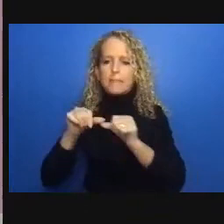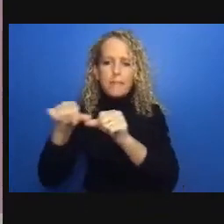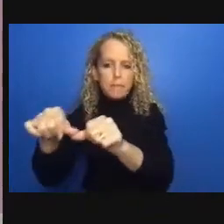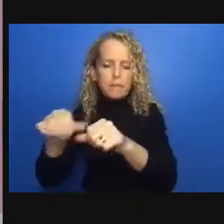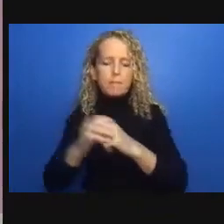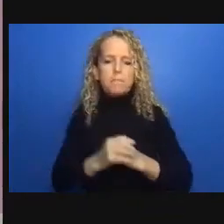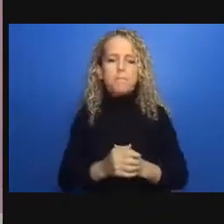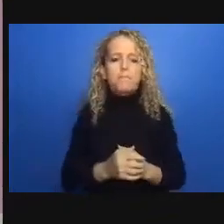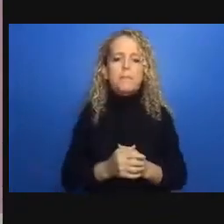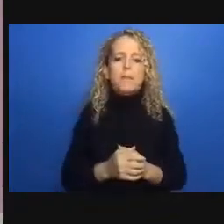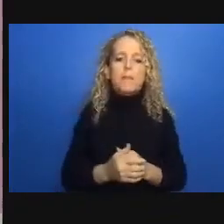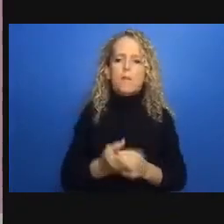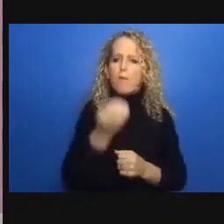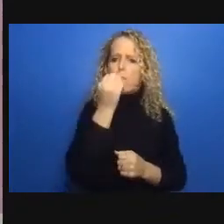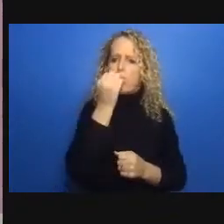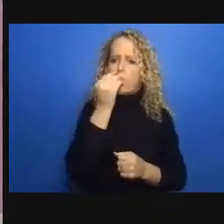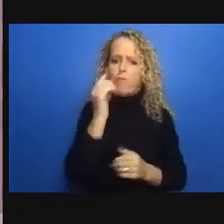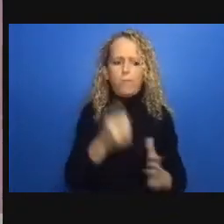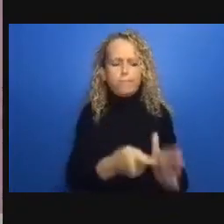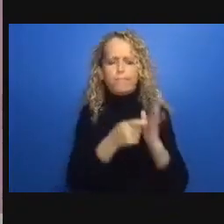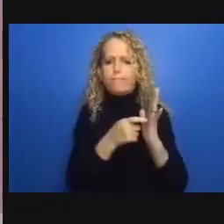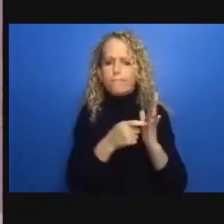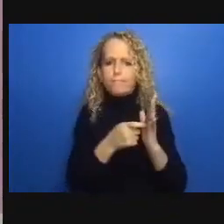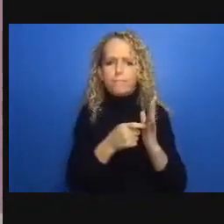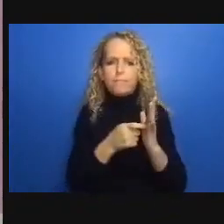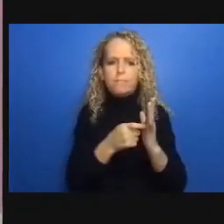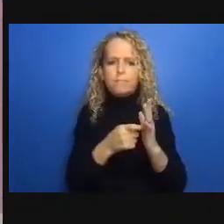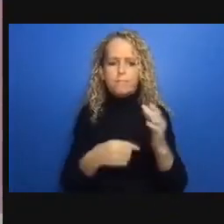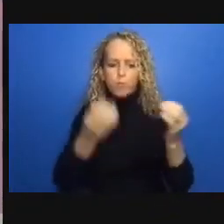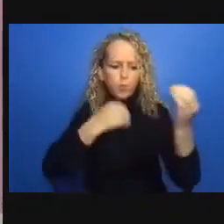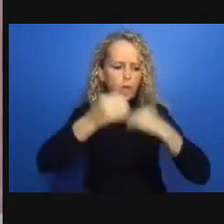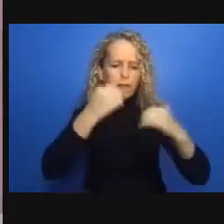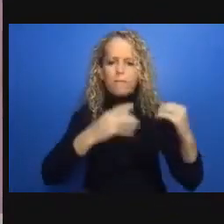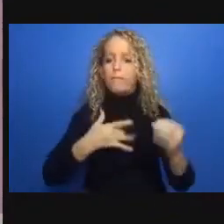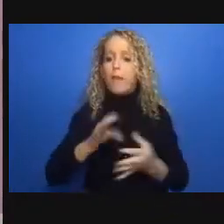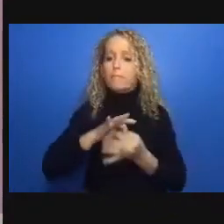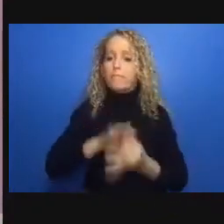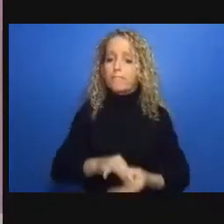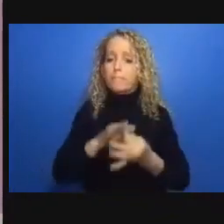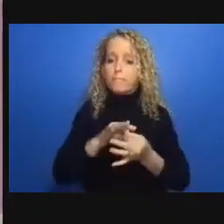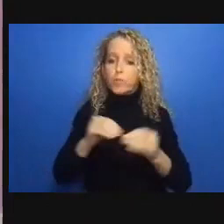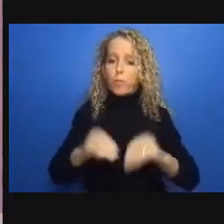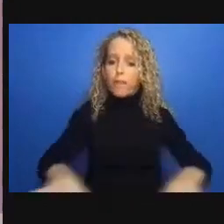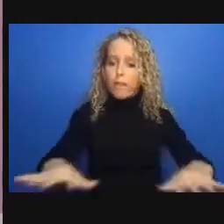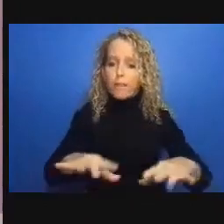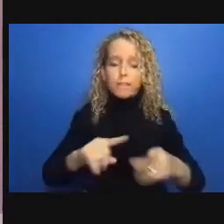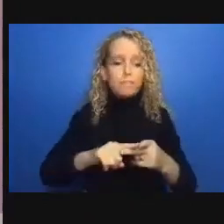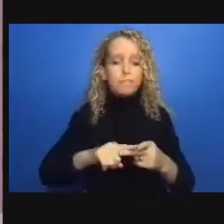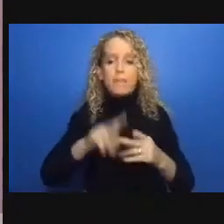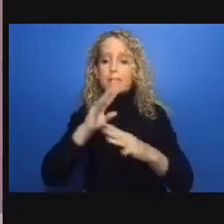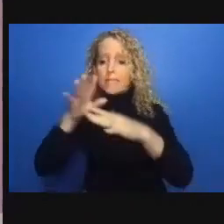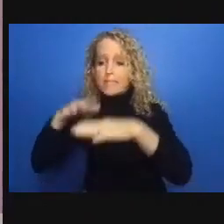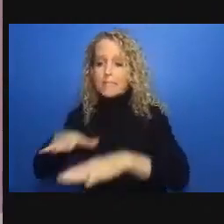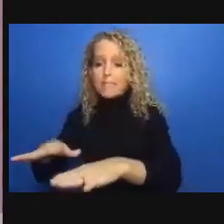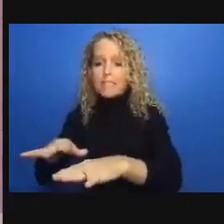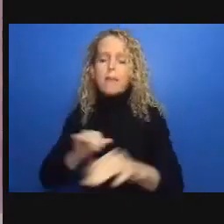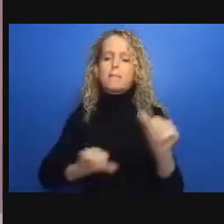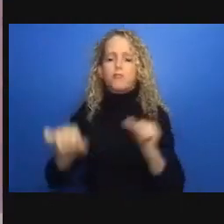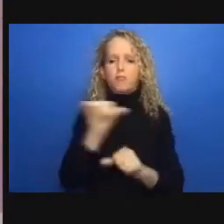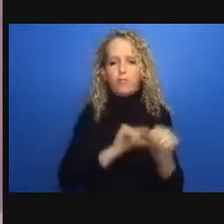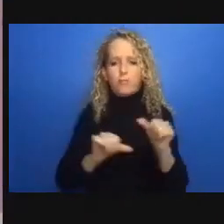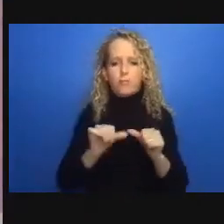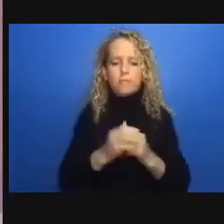is central to our lives as it nourishes us, it connects us to the land and the sea and to each other. And food is a